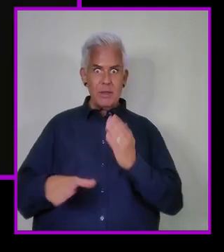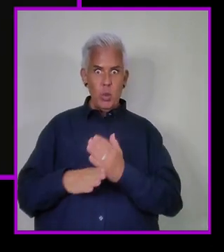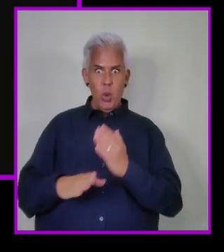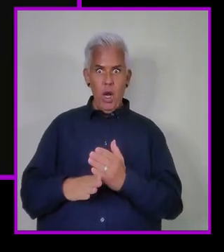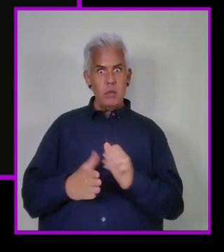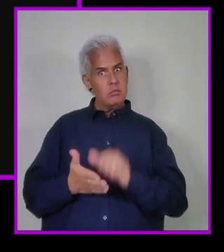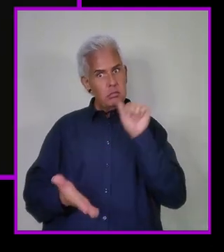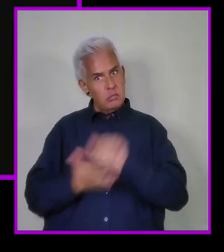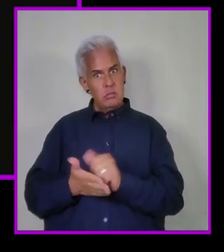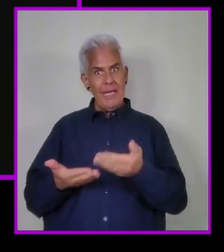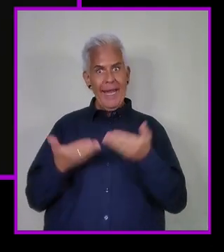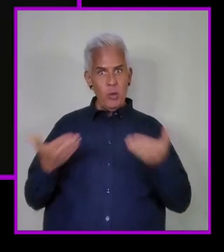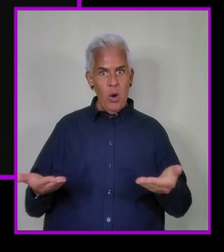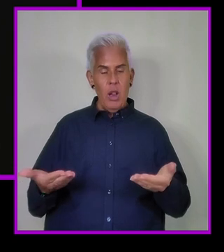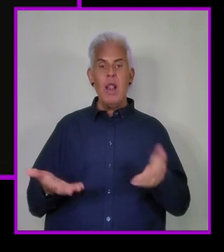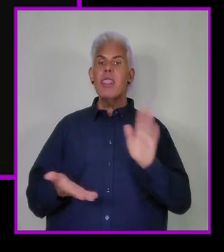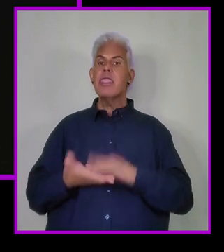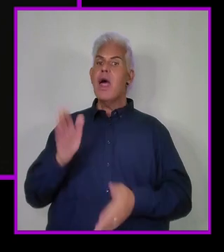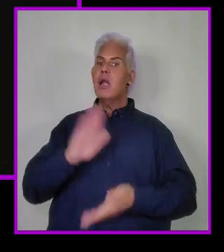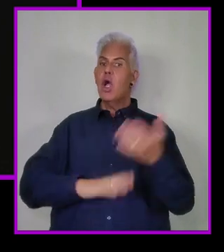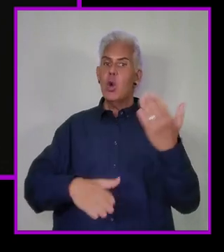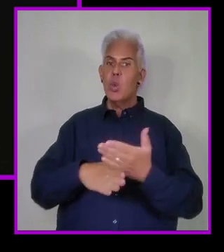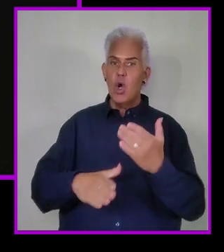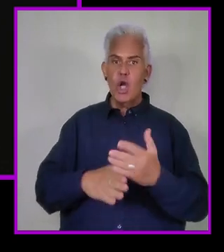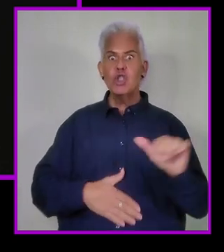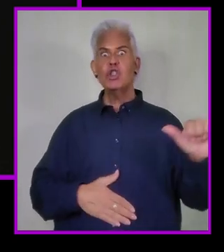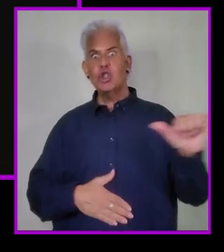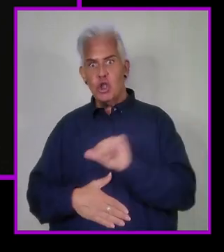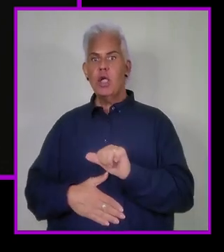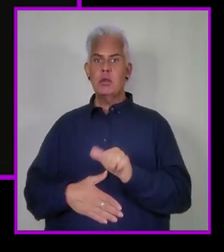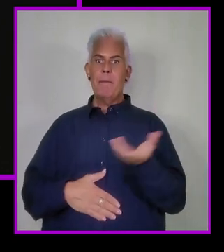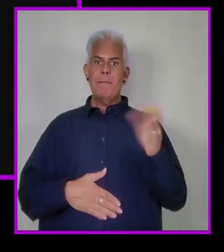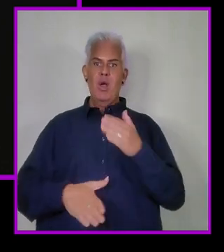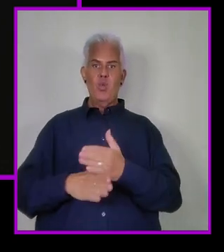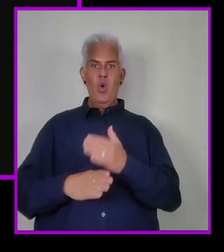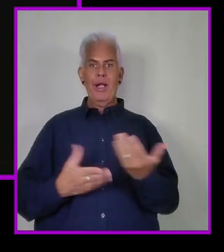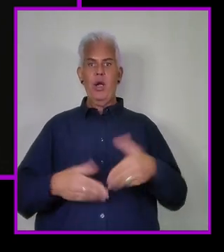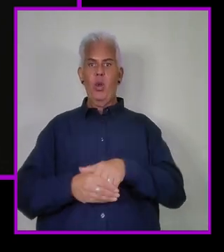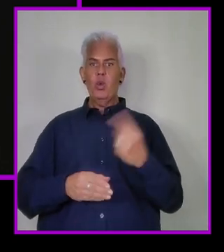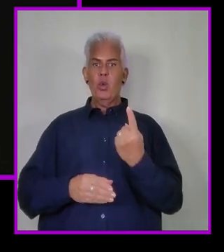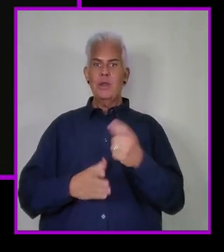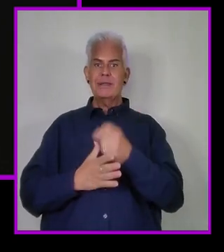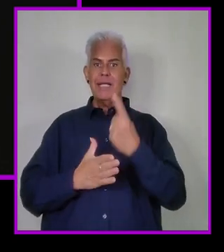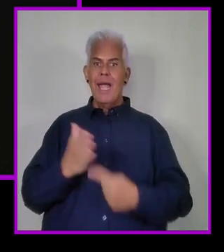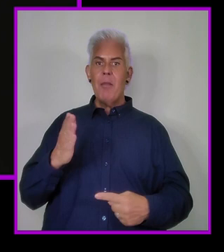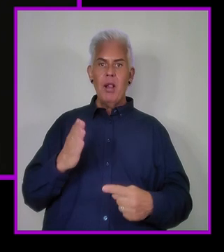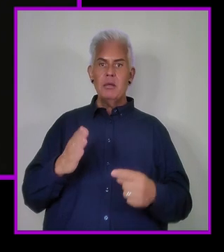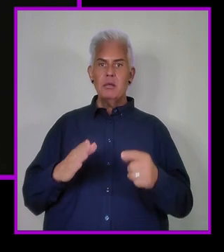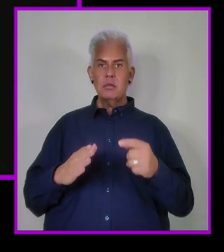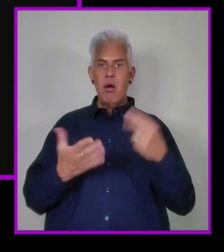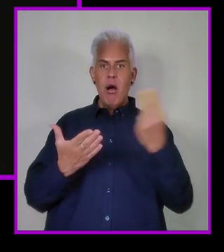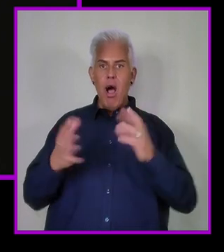truly equal. Yeah. But then when everyone goes back to work, everyone should get the chance to go back to work, including disabled artists. Mm. So, and that's,